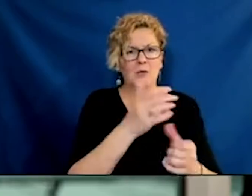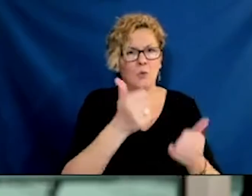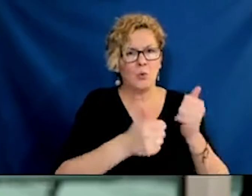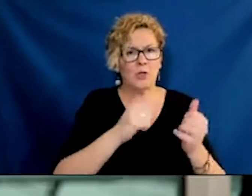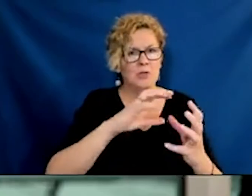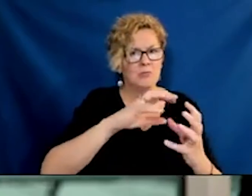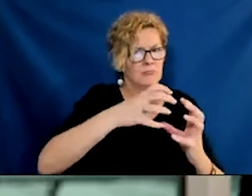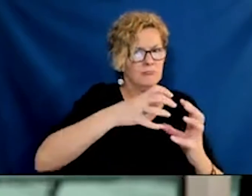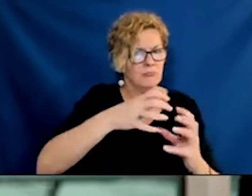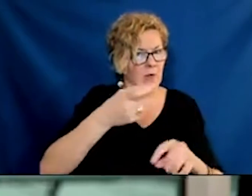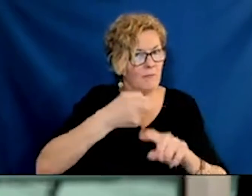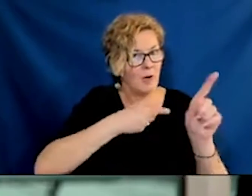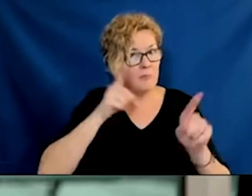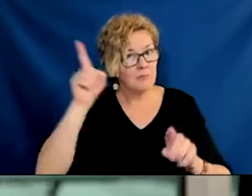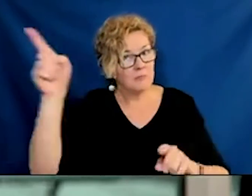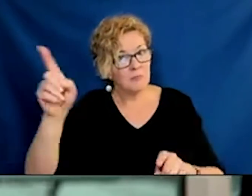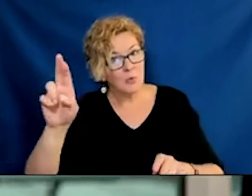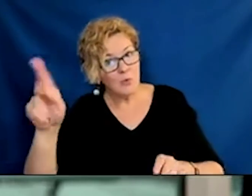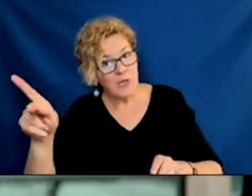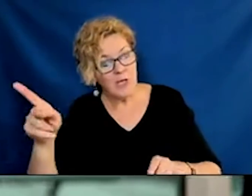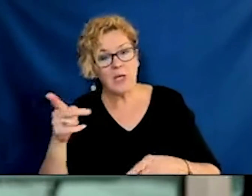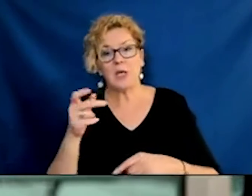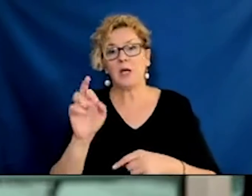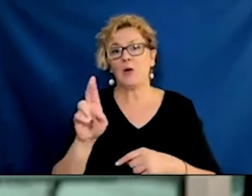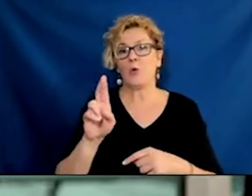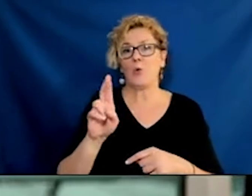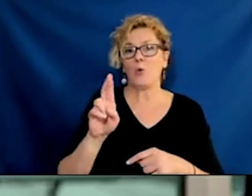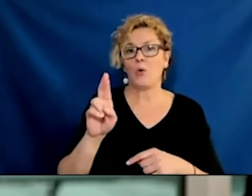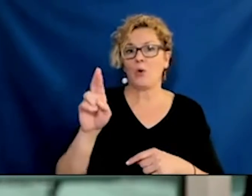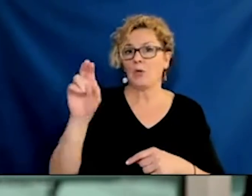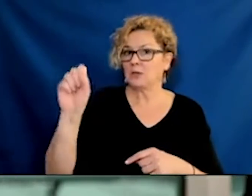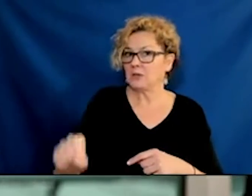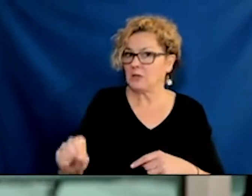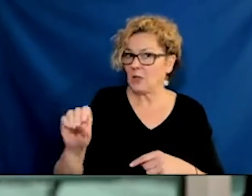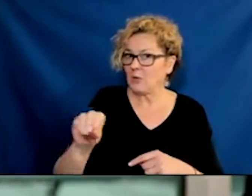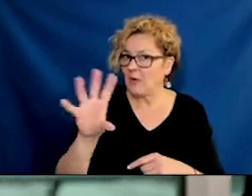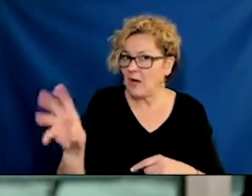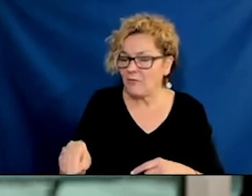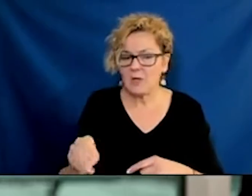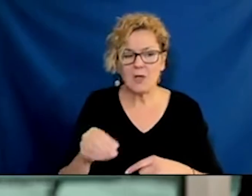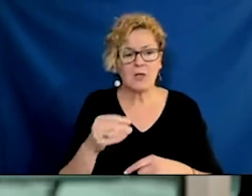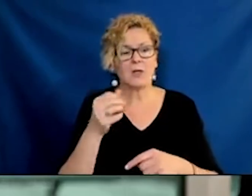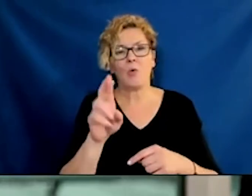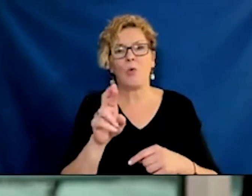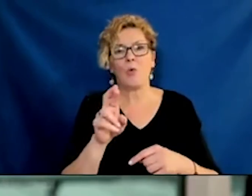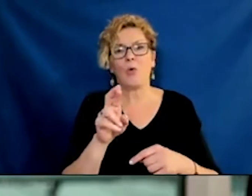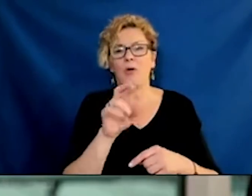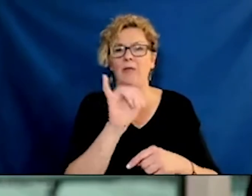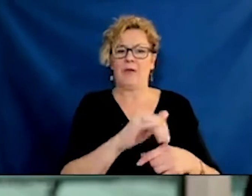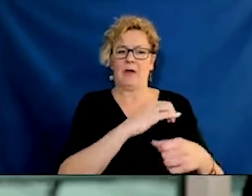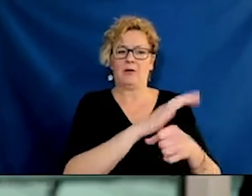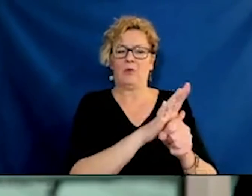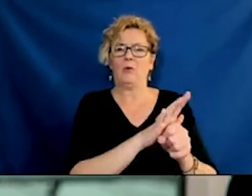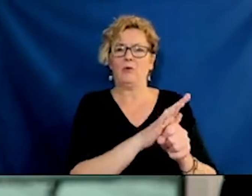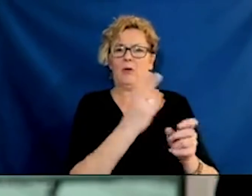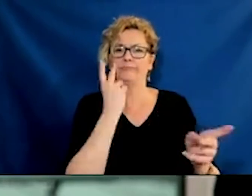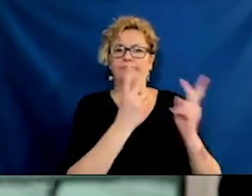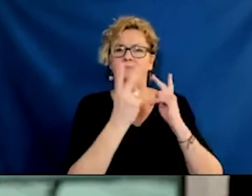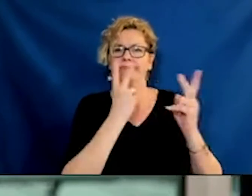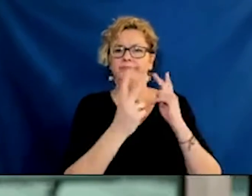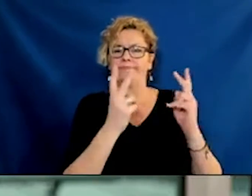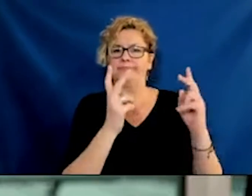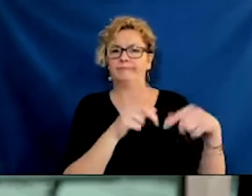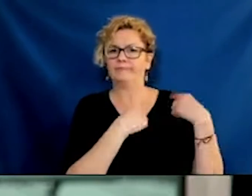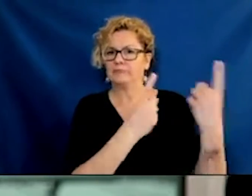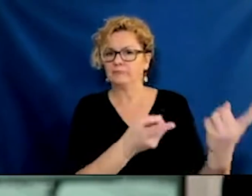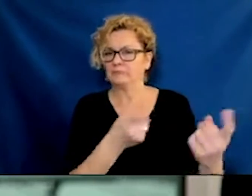not had any school-related exposures or any of the outbreaks that we've had in long-term care or in acute care that